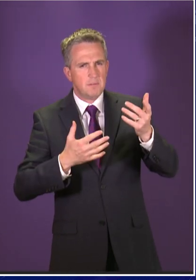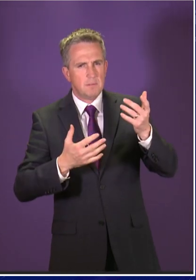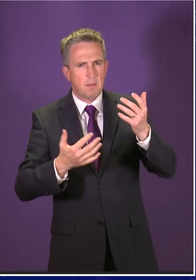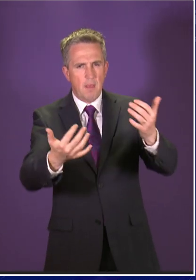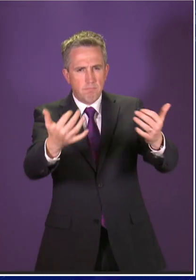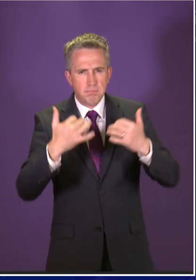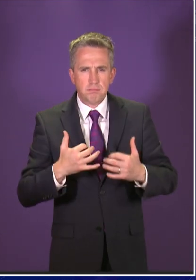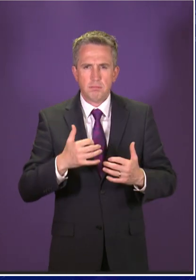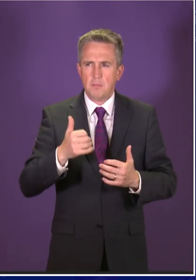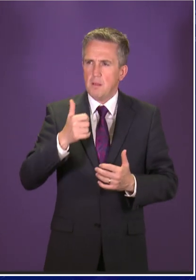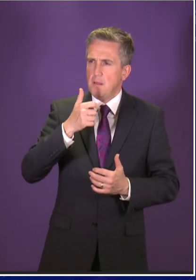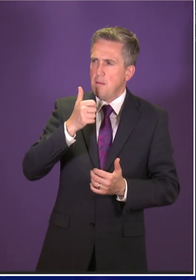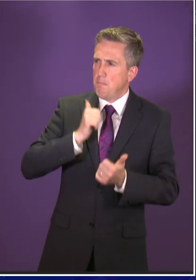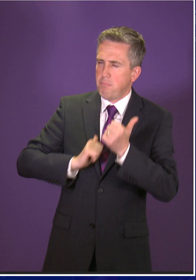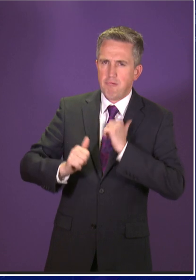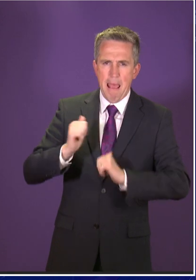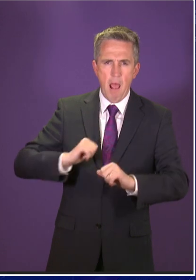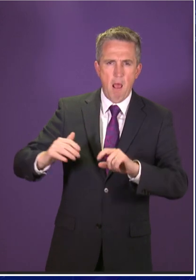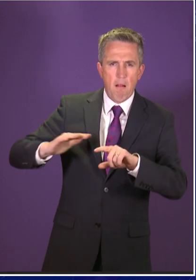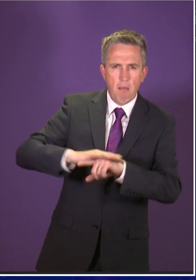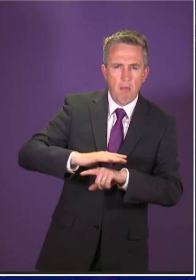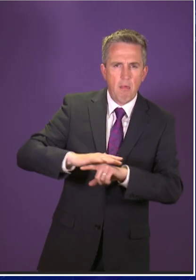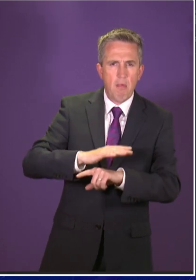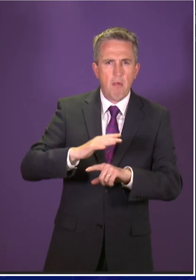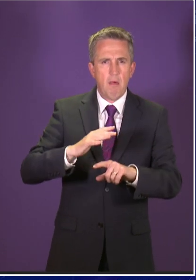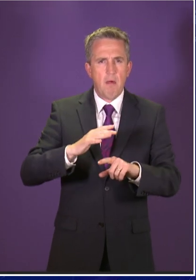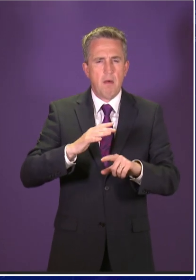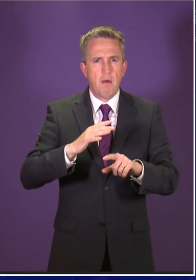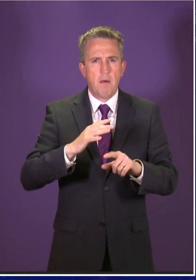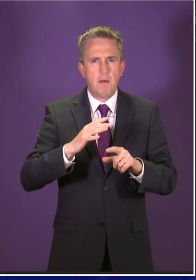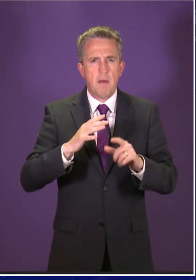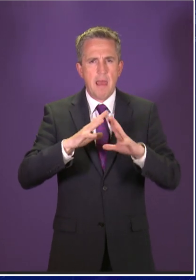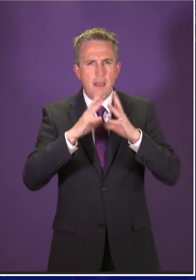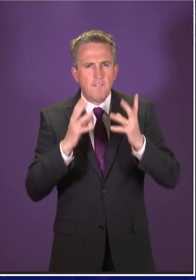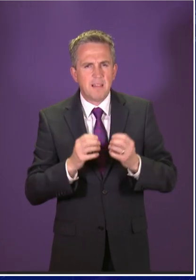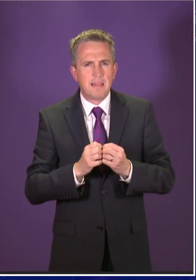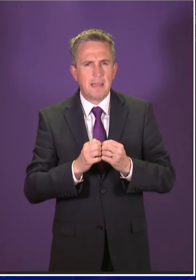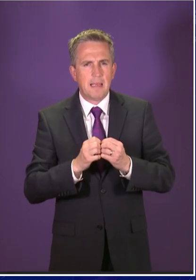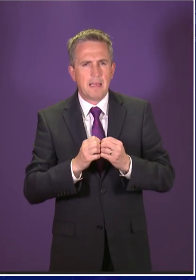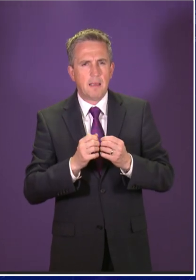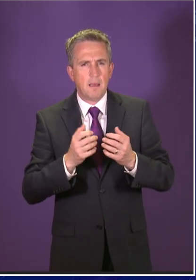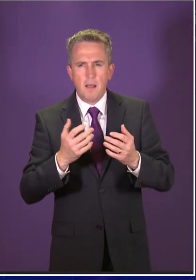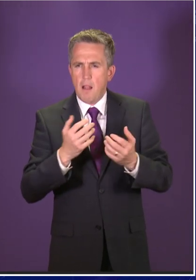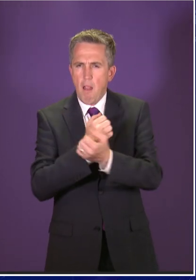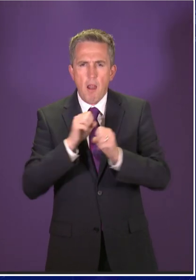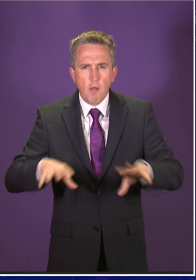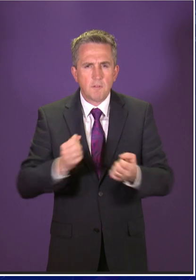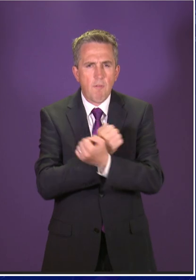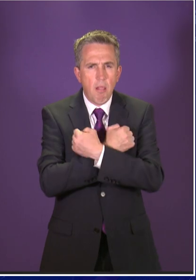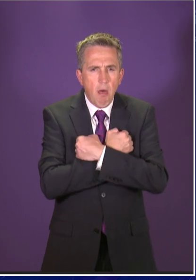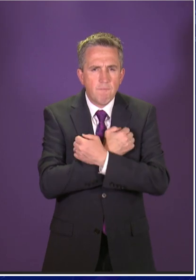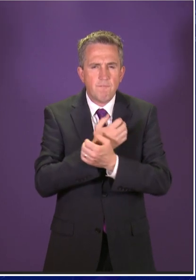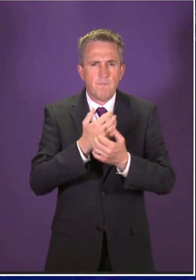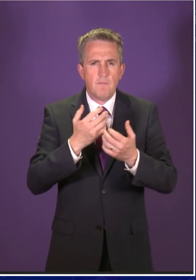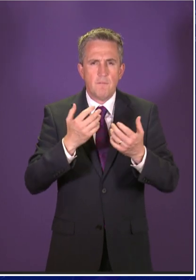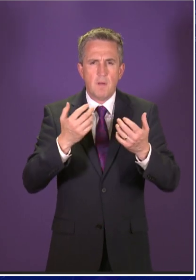the proud man's contumely, the pangs of disprized love, the law's